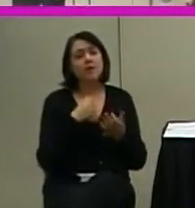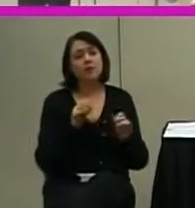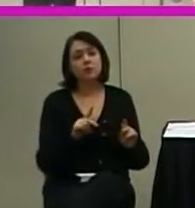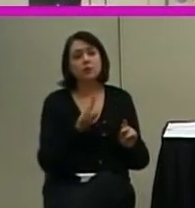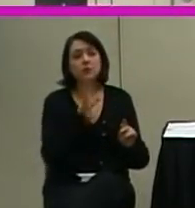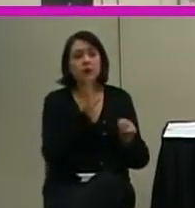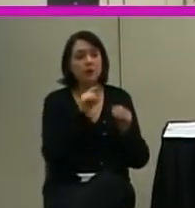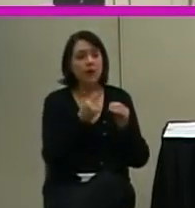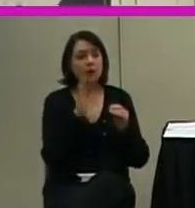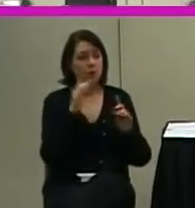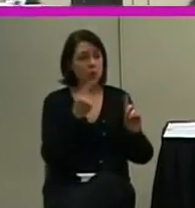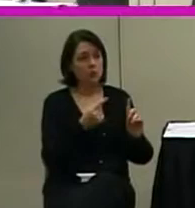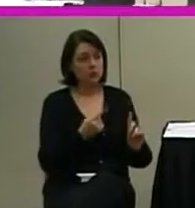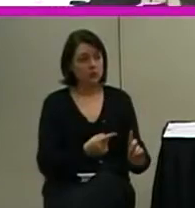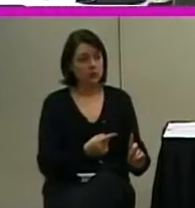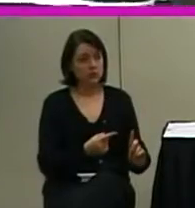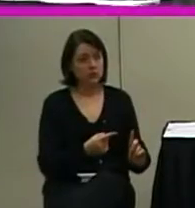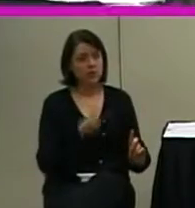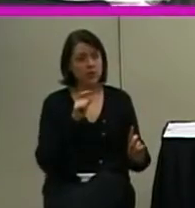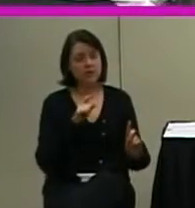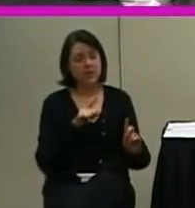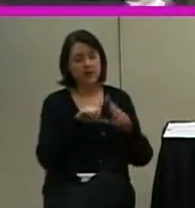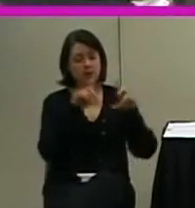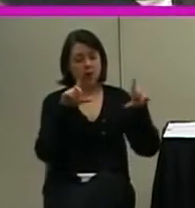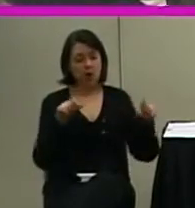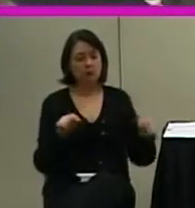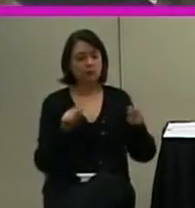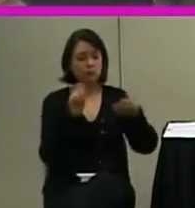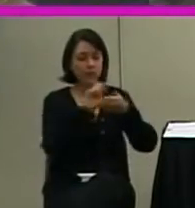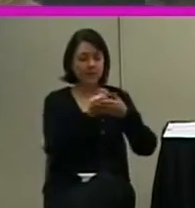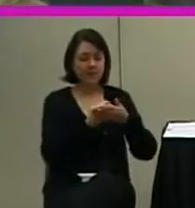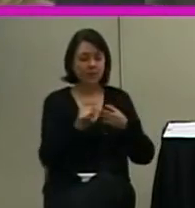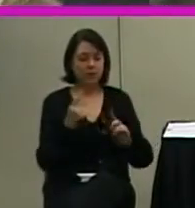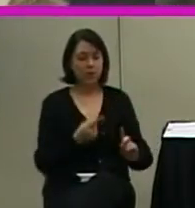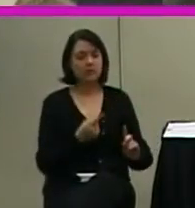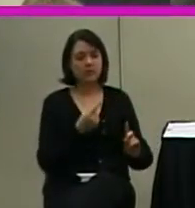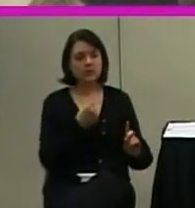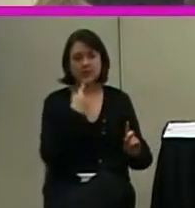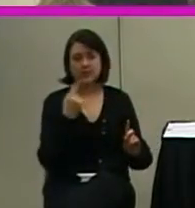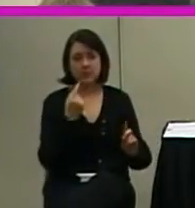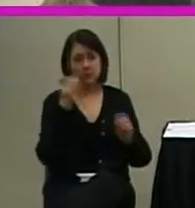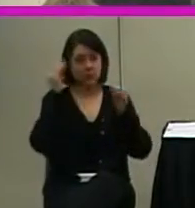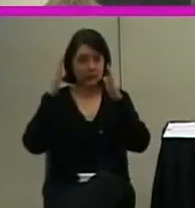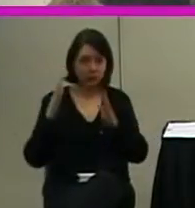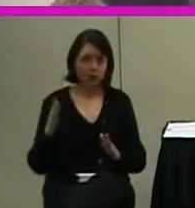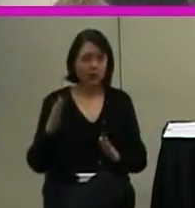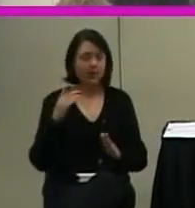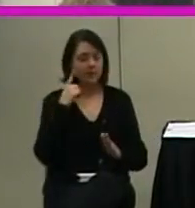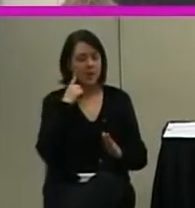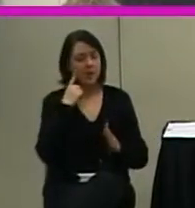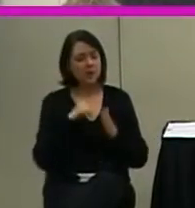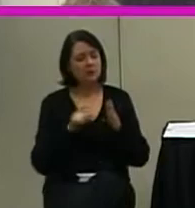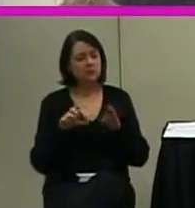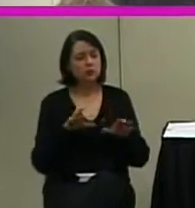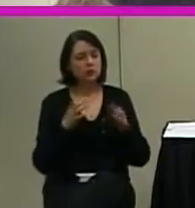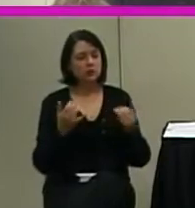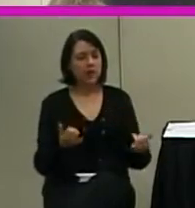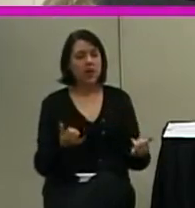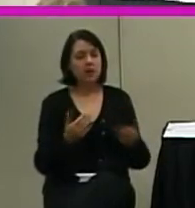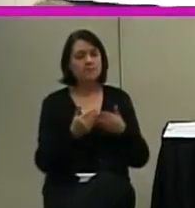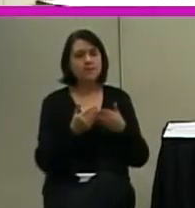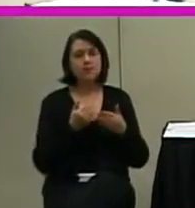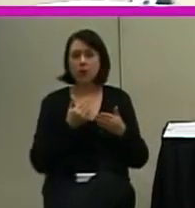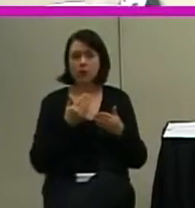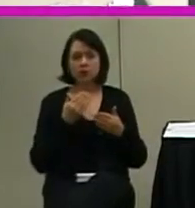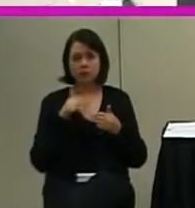talk about what your goals are, because you have to pull out your card, write down the goals, and say something to the teacher. So you are thinking about what you're supposed to do today before